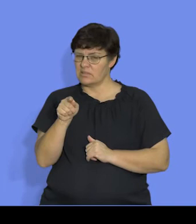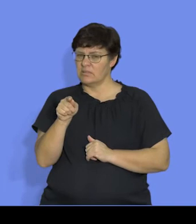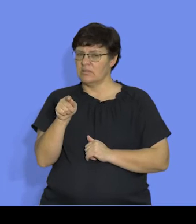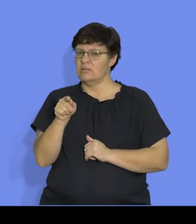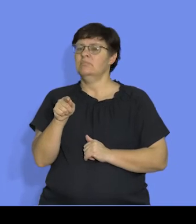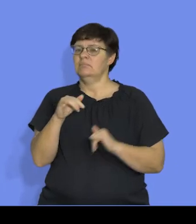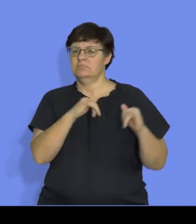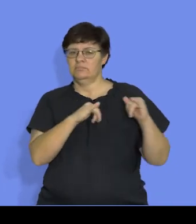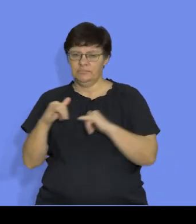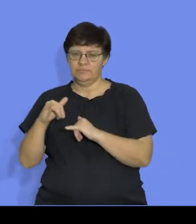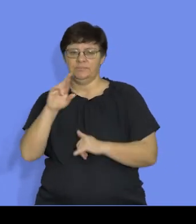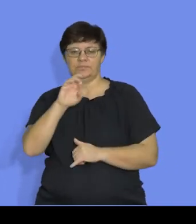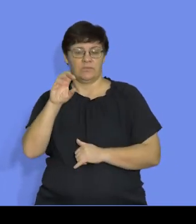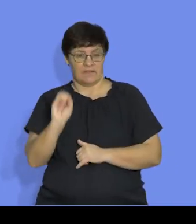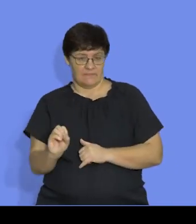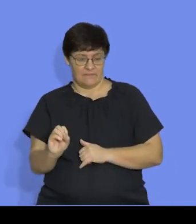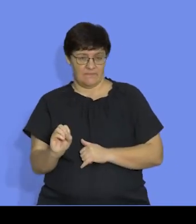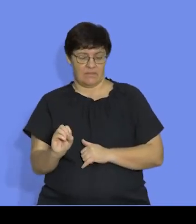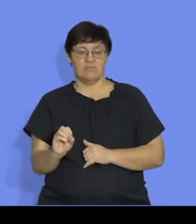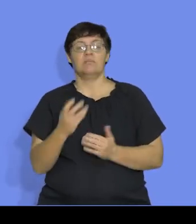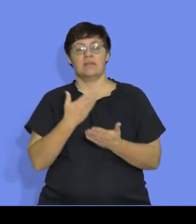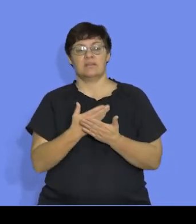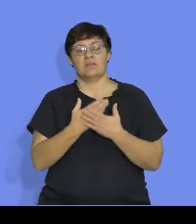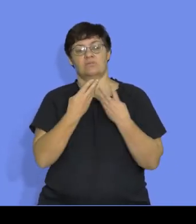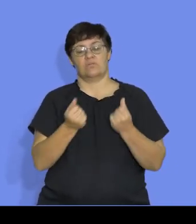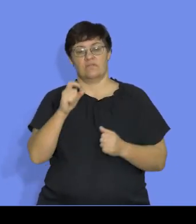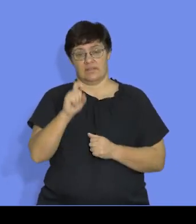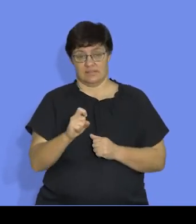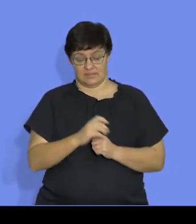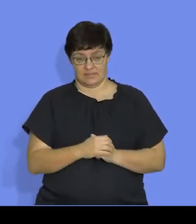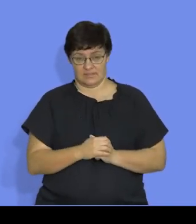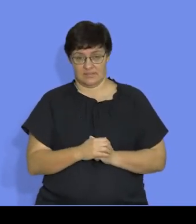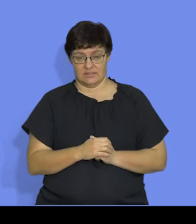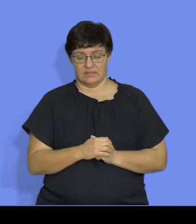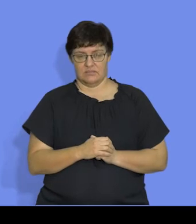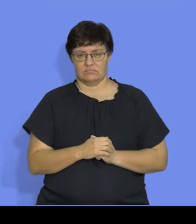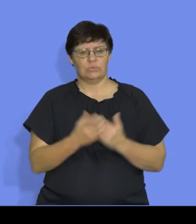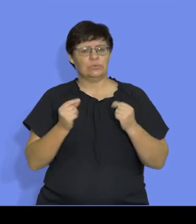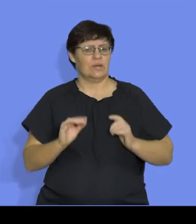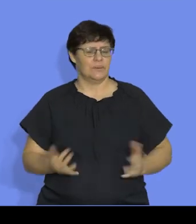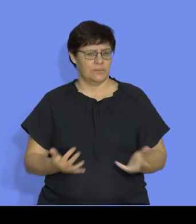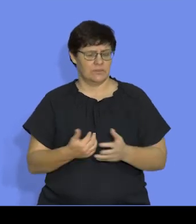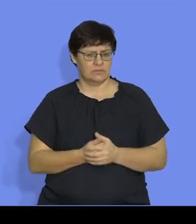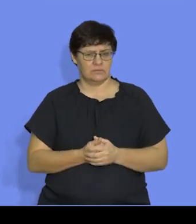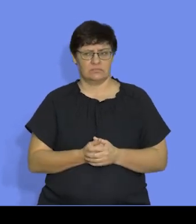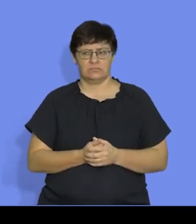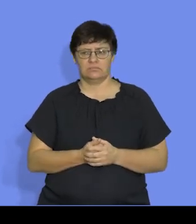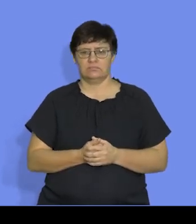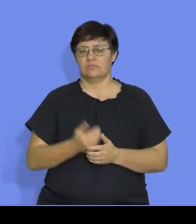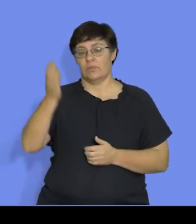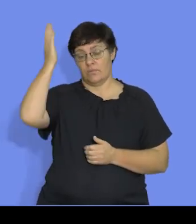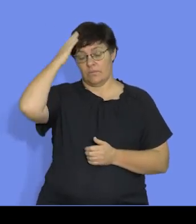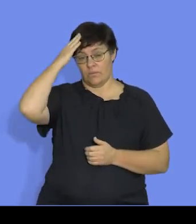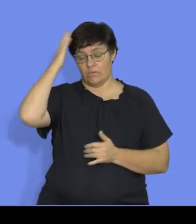actually is a common ratio in order to solve for x. How can I do that? I know that the